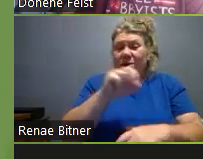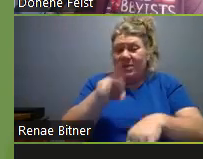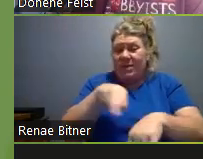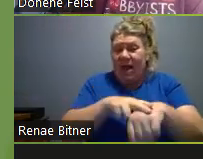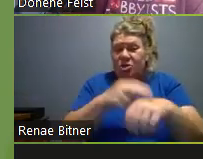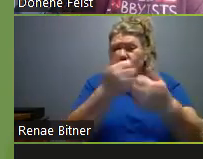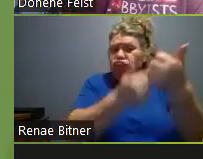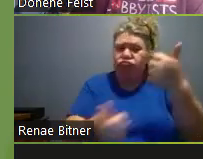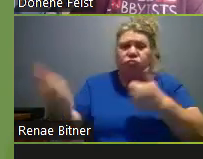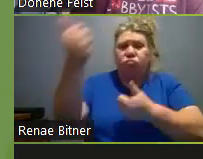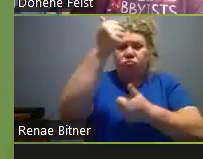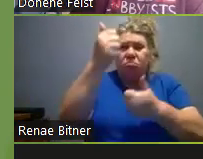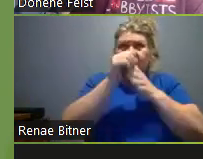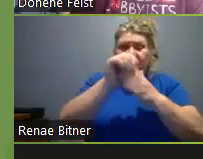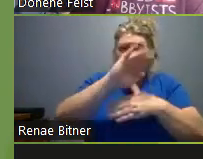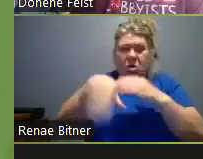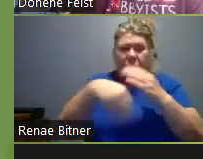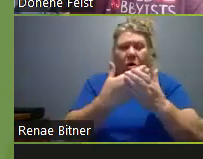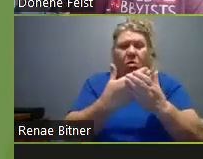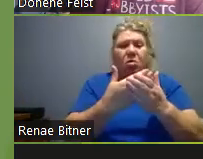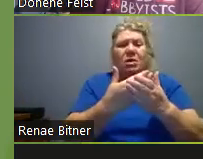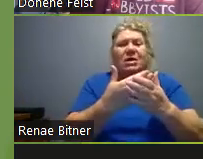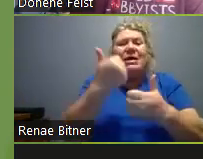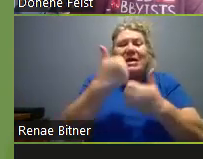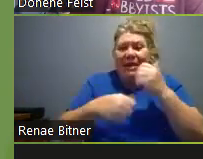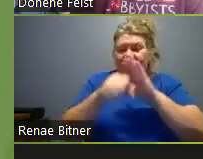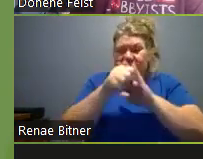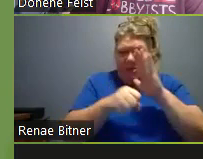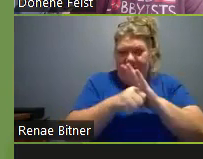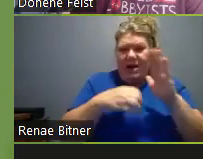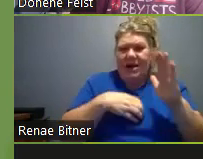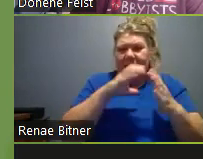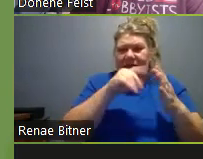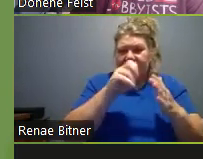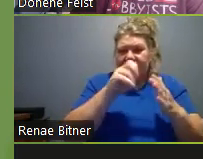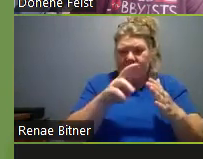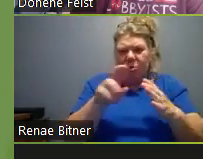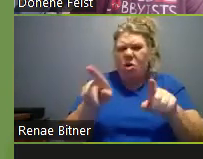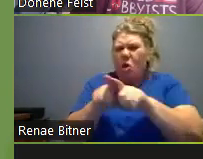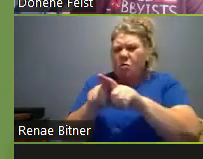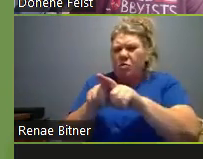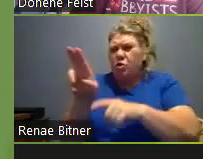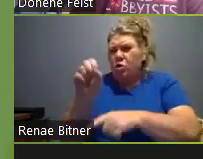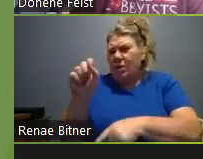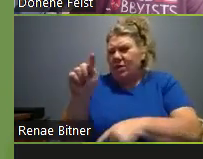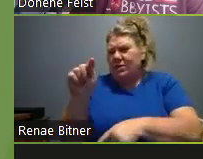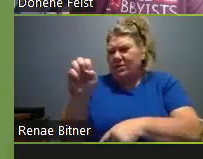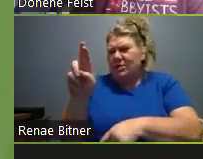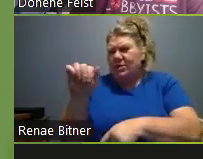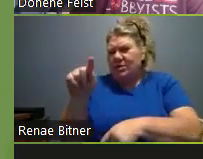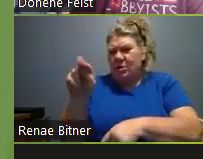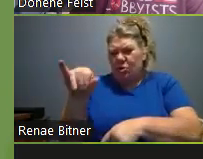of us. There is a Family Voices chapter in every state and territory in the country.